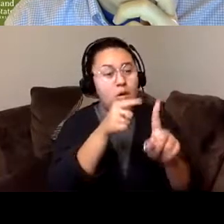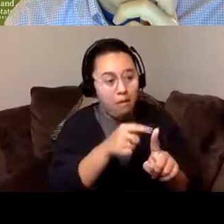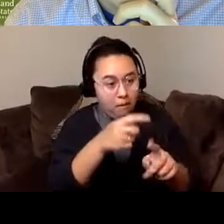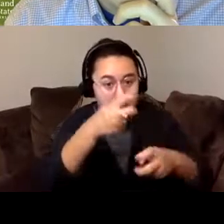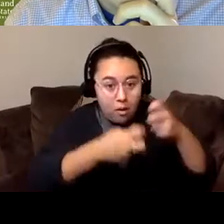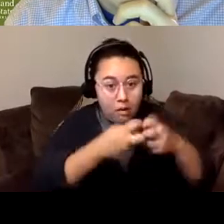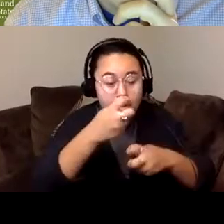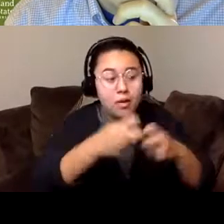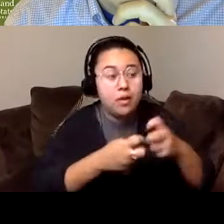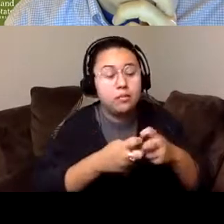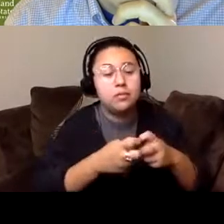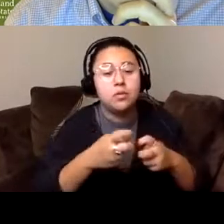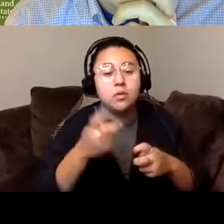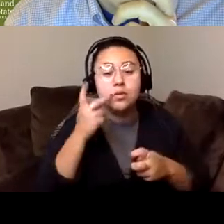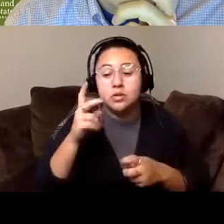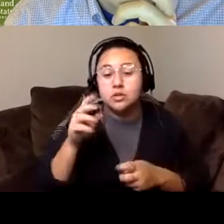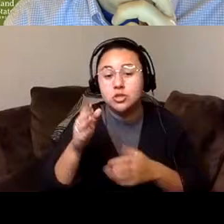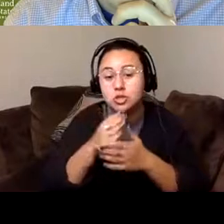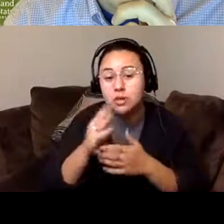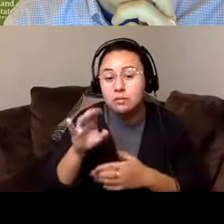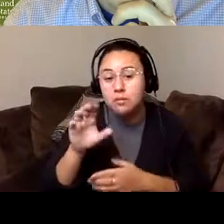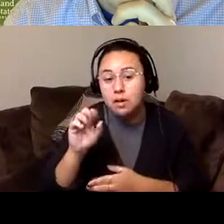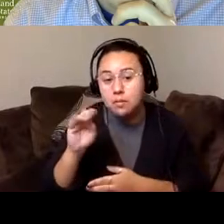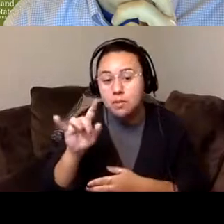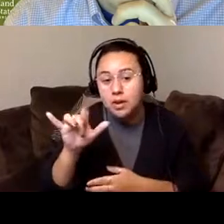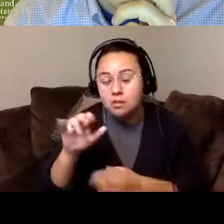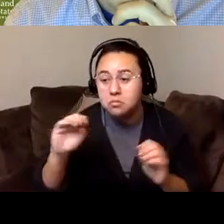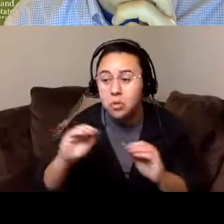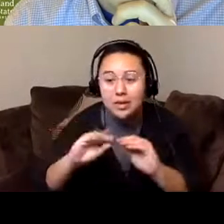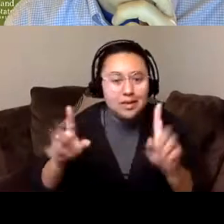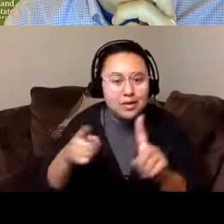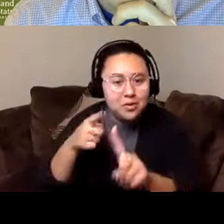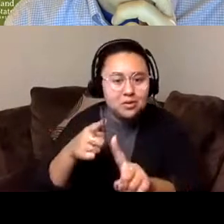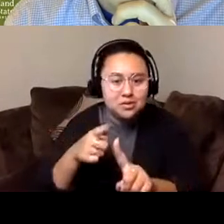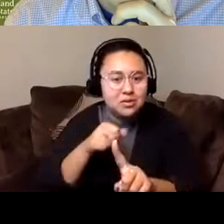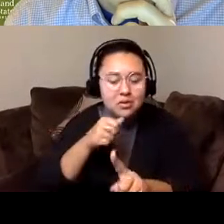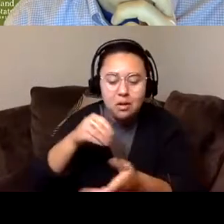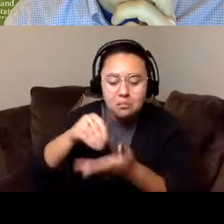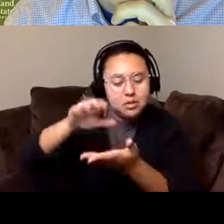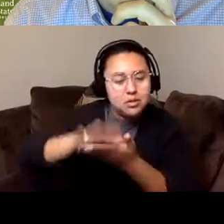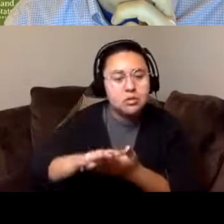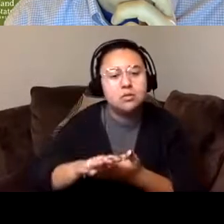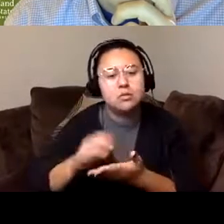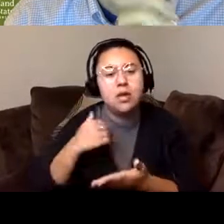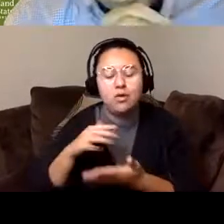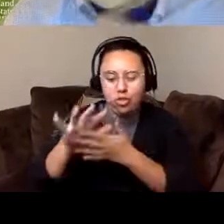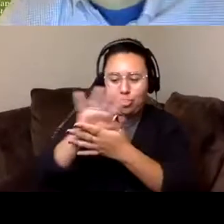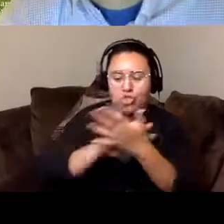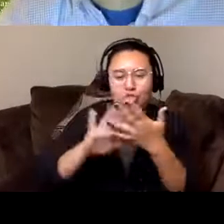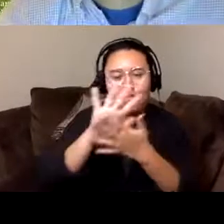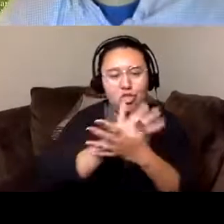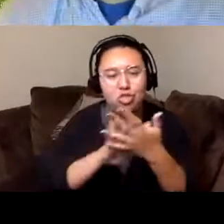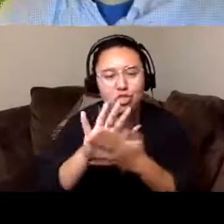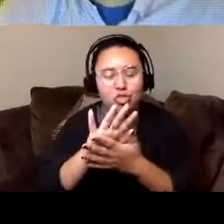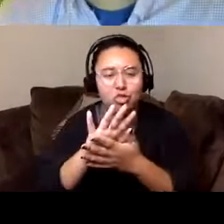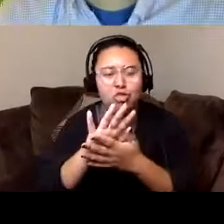shared micromobility programs, for example, there aren't any clear goals, at least articulated. We might have these amorphous you know, lofty